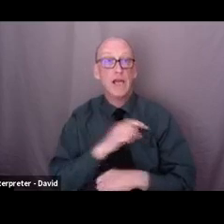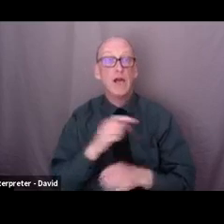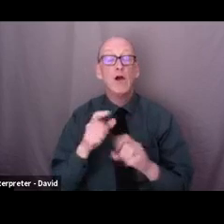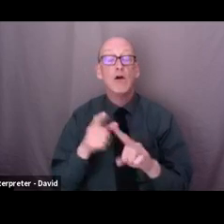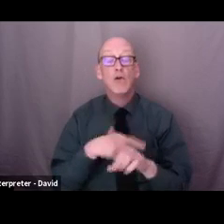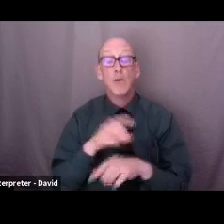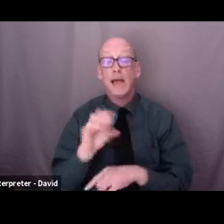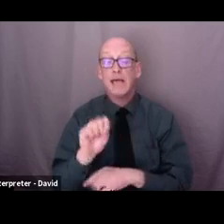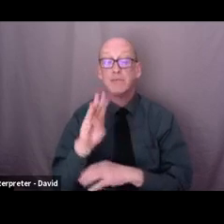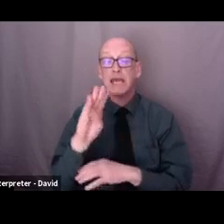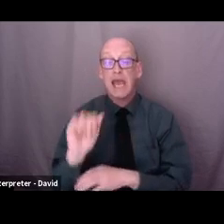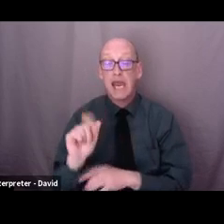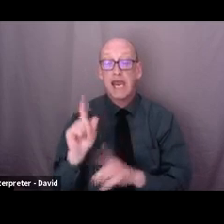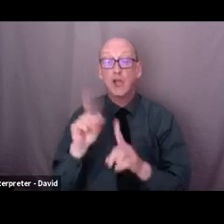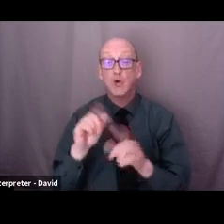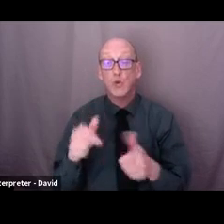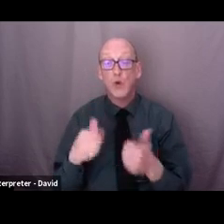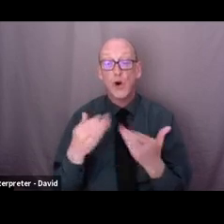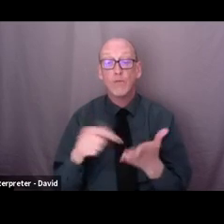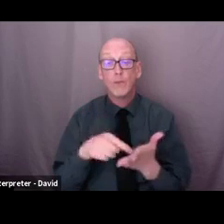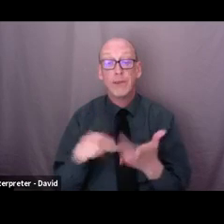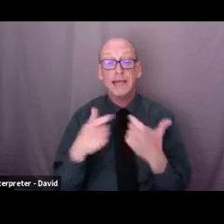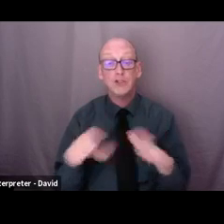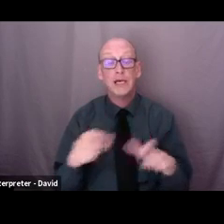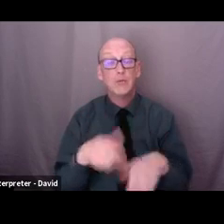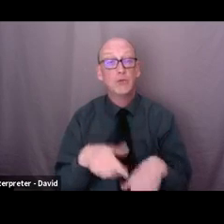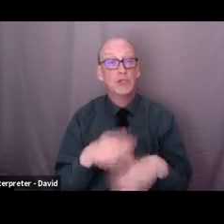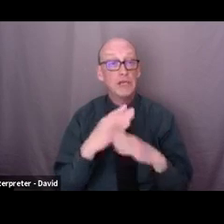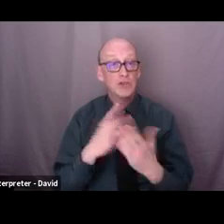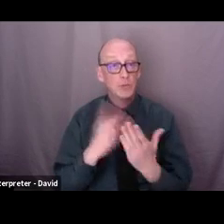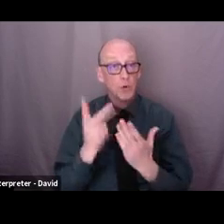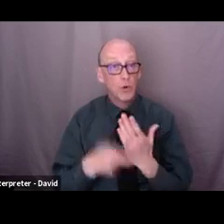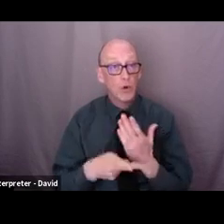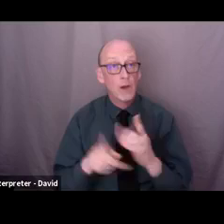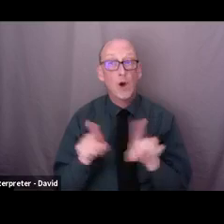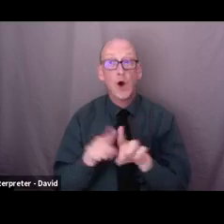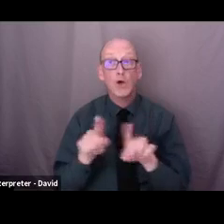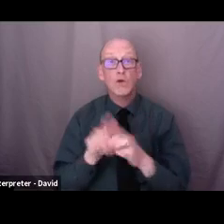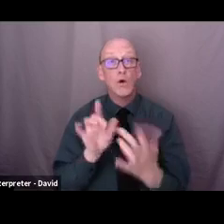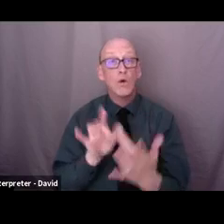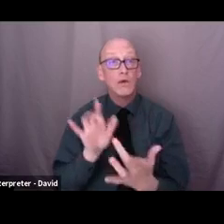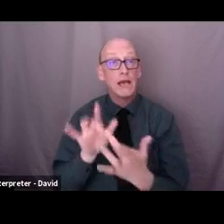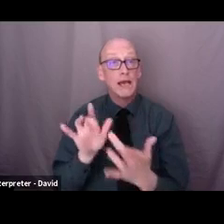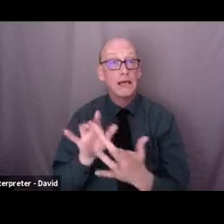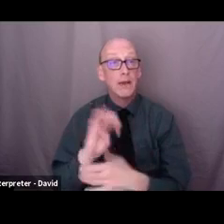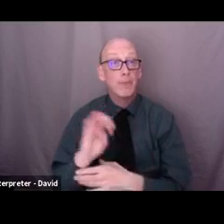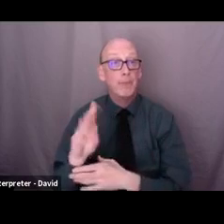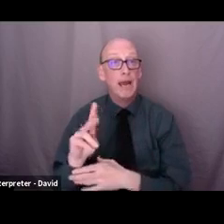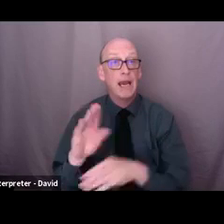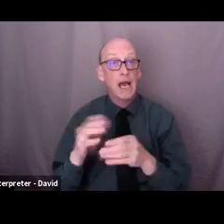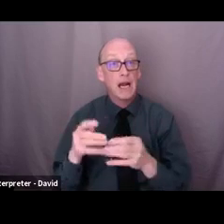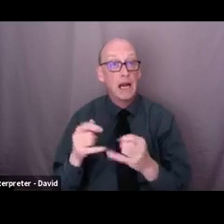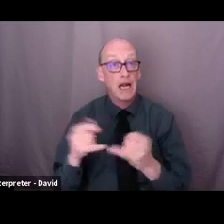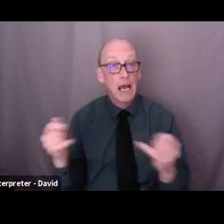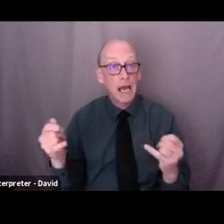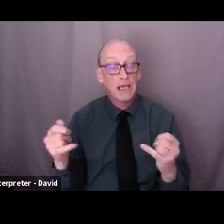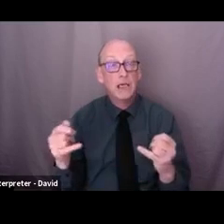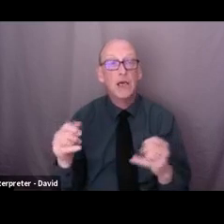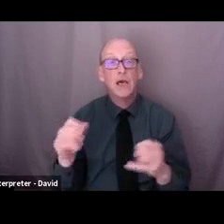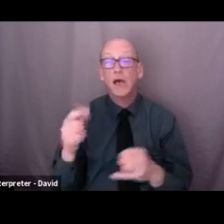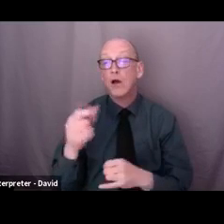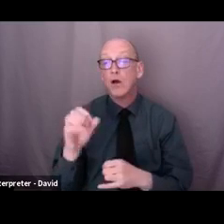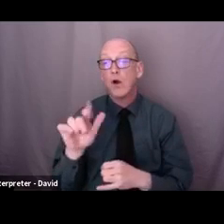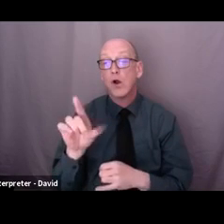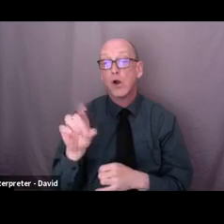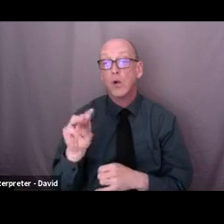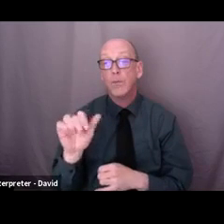Paycheck Protection Program. And you can also reach out to lenders online. For example, Goldman Sachs, through their